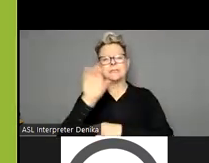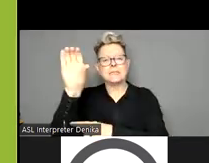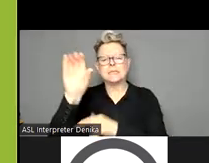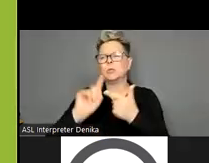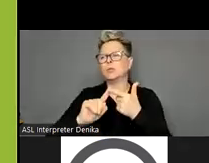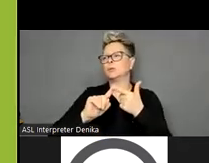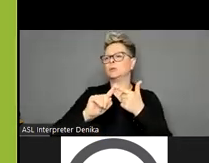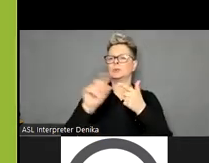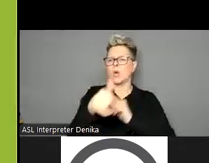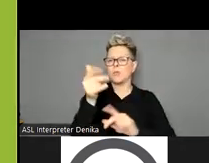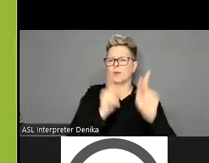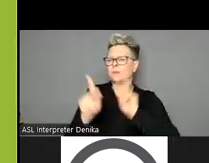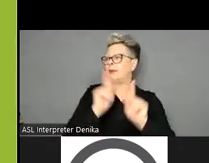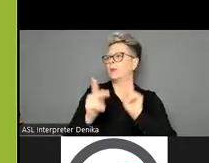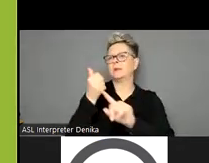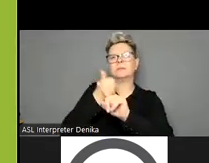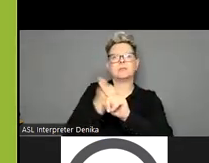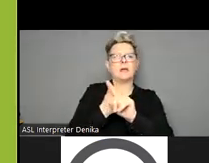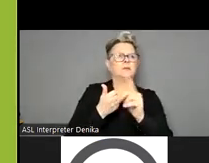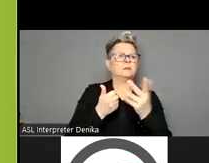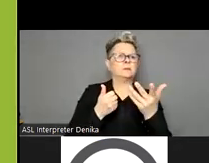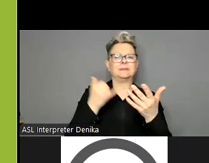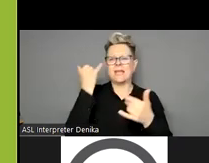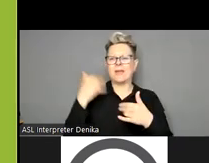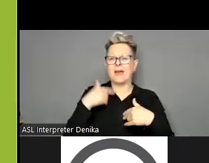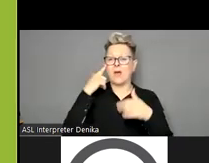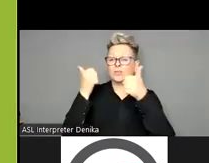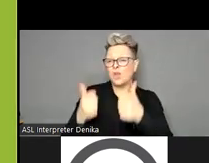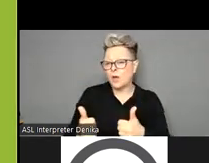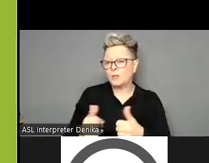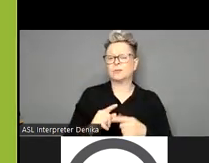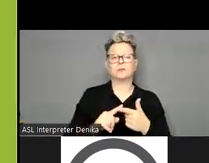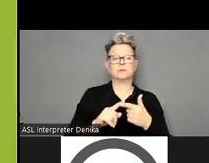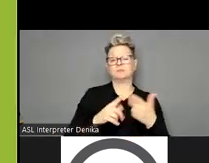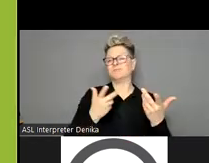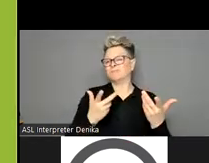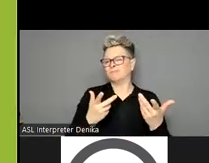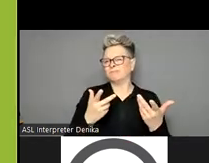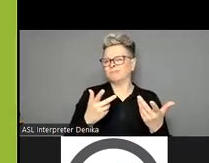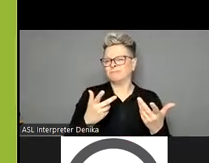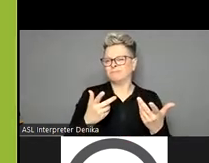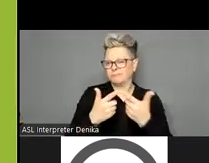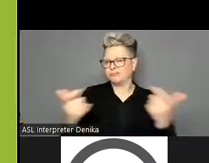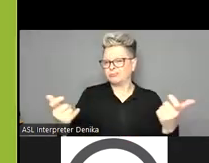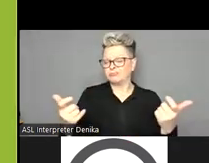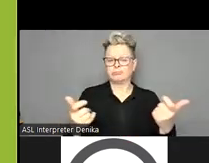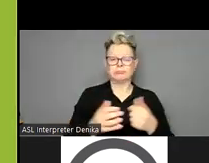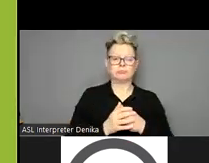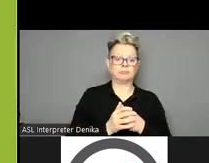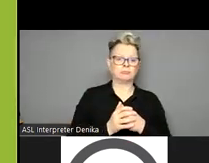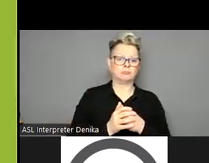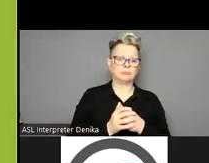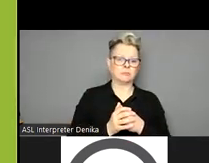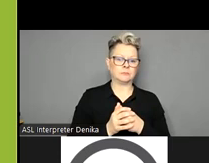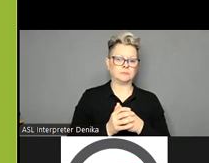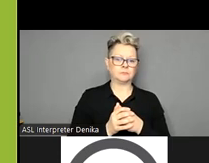who are potentially dealing with Alzheimer's or dementia diagnoses in their lives. Now, in order